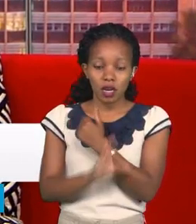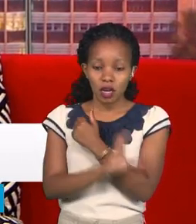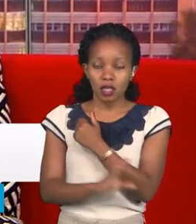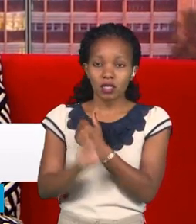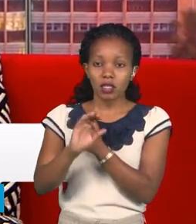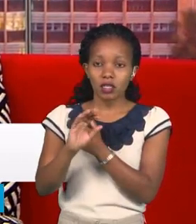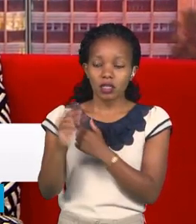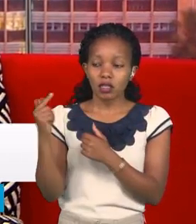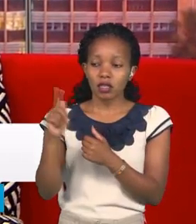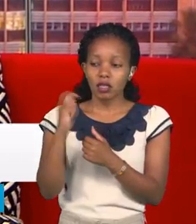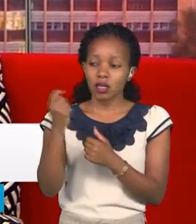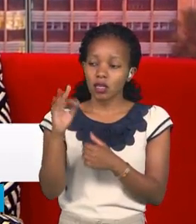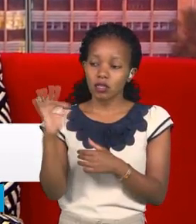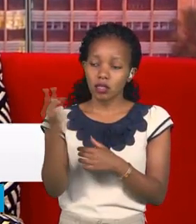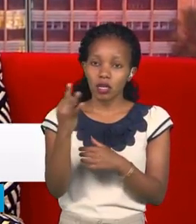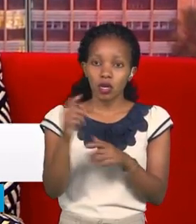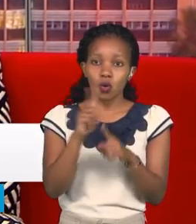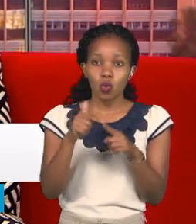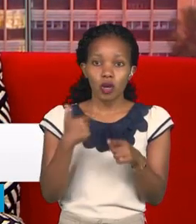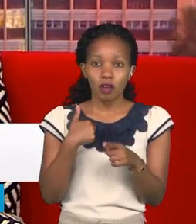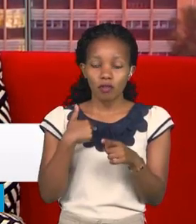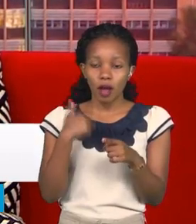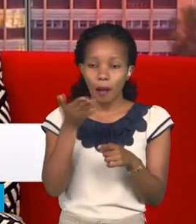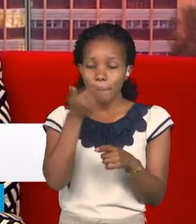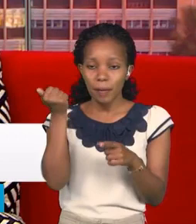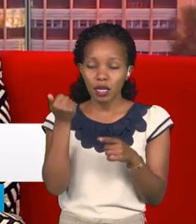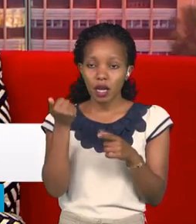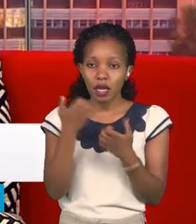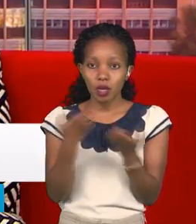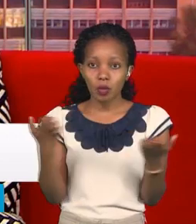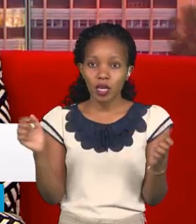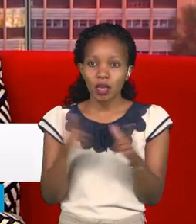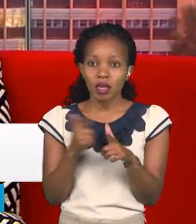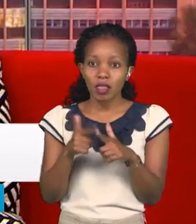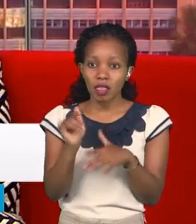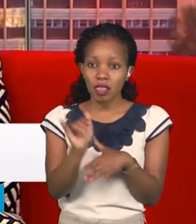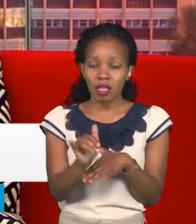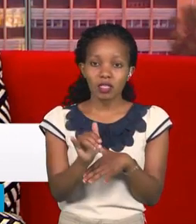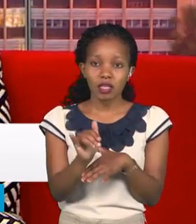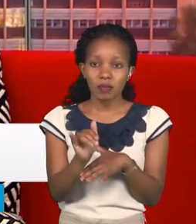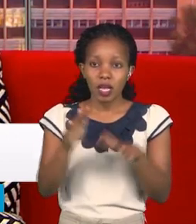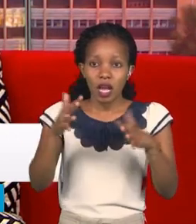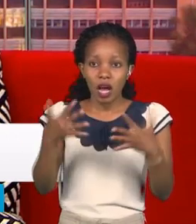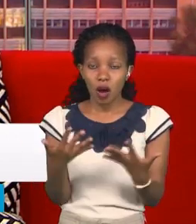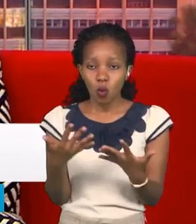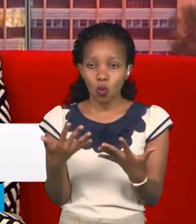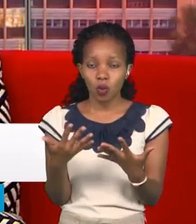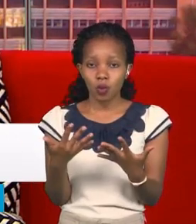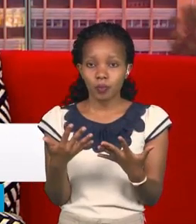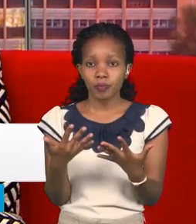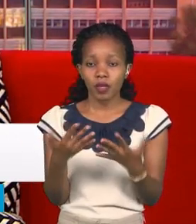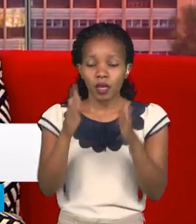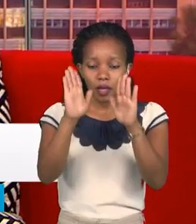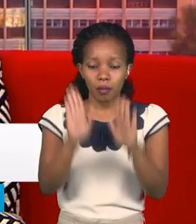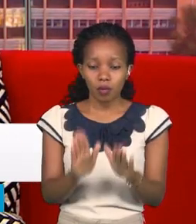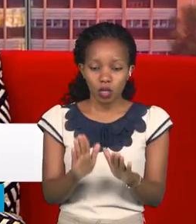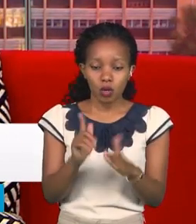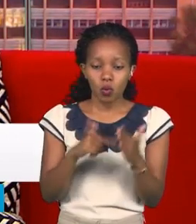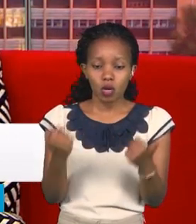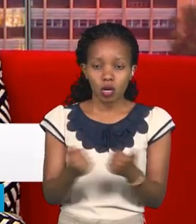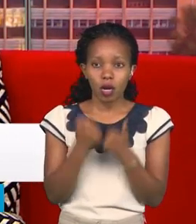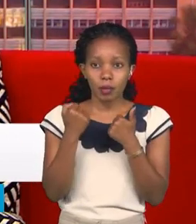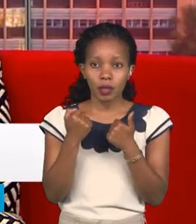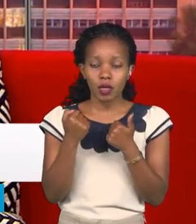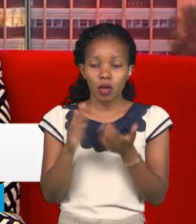Wow. You know, so what happens is when you have a better infrastructure, now that's how you evolve. And more importantly, what happens is there